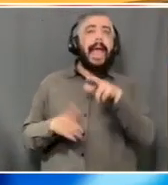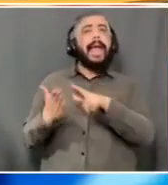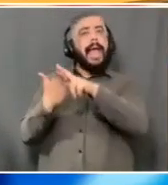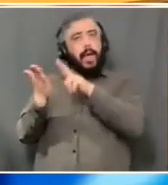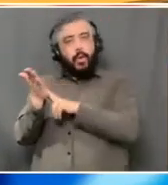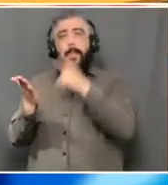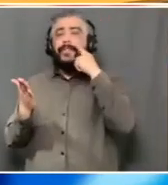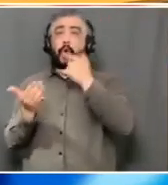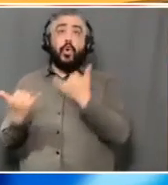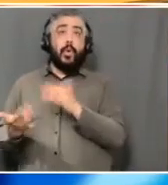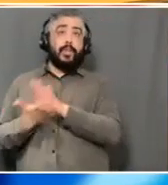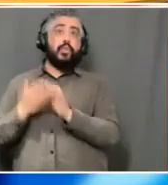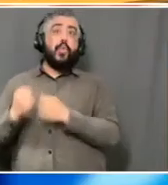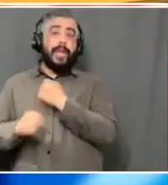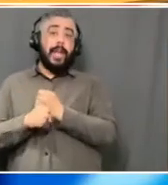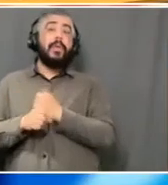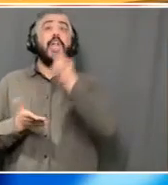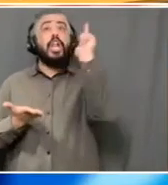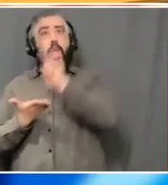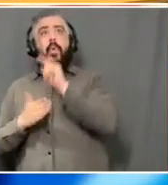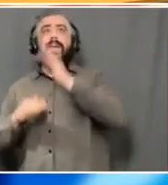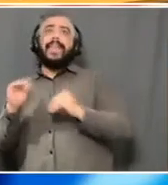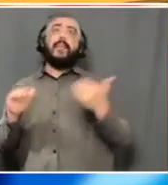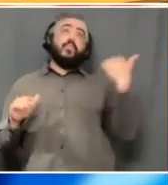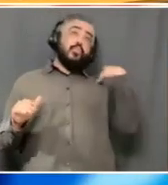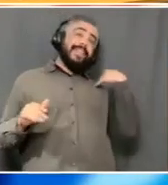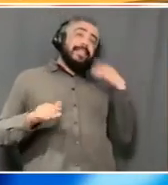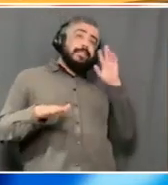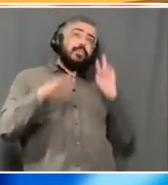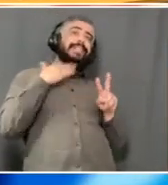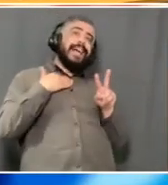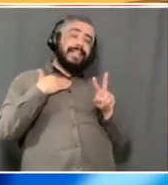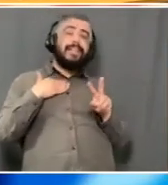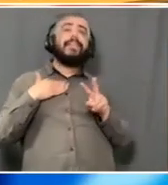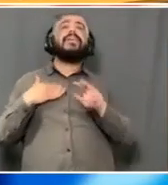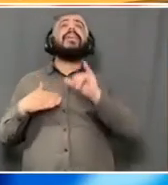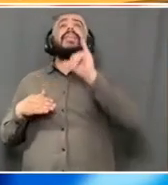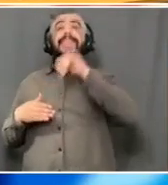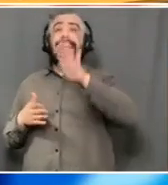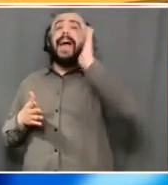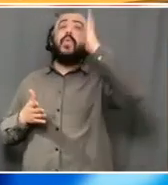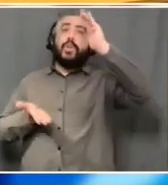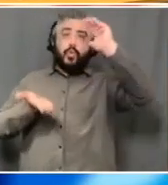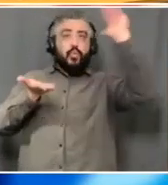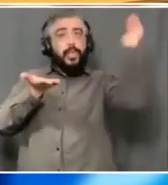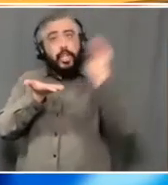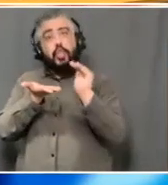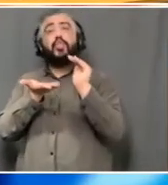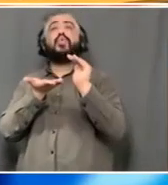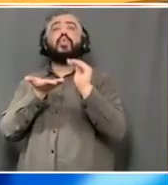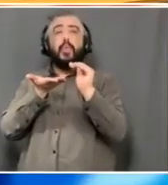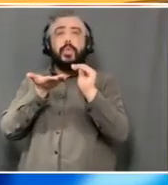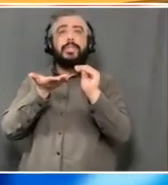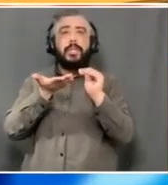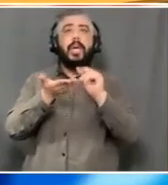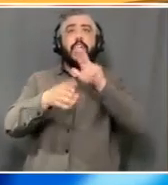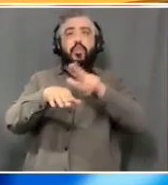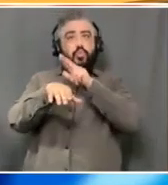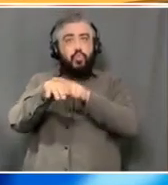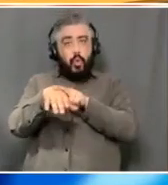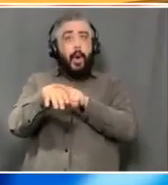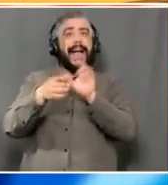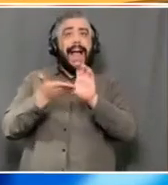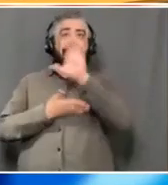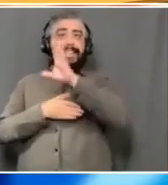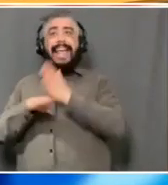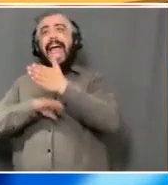school year was substantially lower than had previously been projected. That would have reduced the norm allocations after norm day.